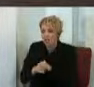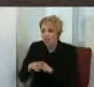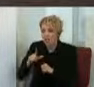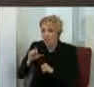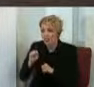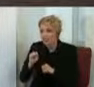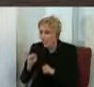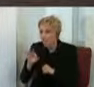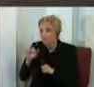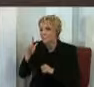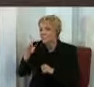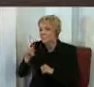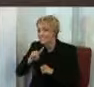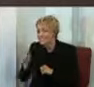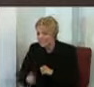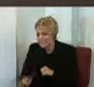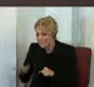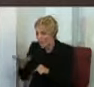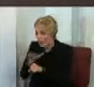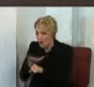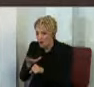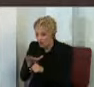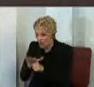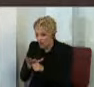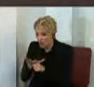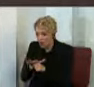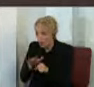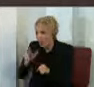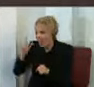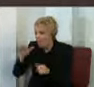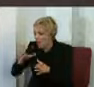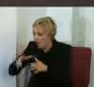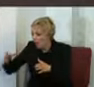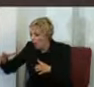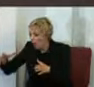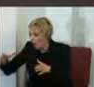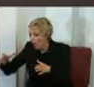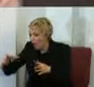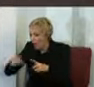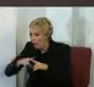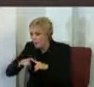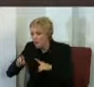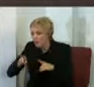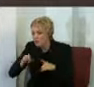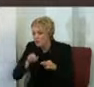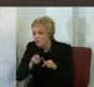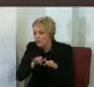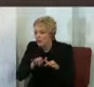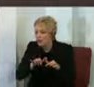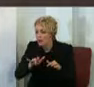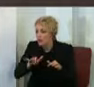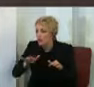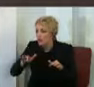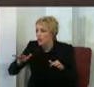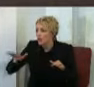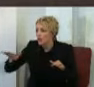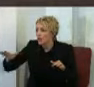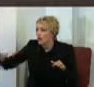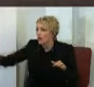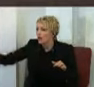Feliz, we may not just transform Los Angeles, but we might indeed transform the